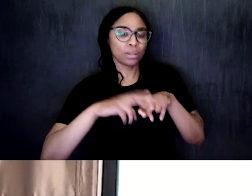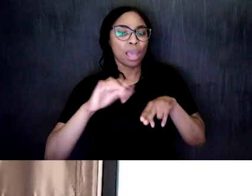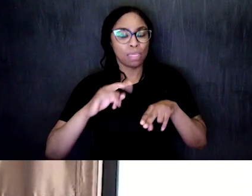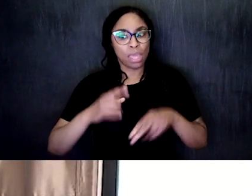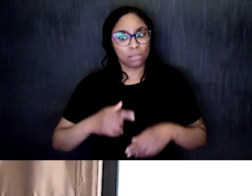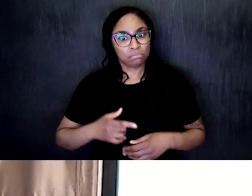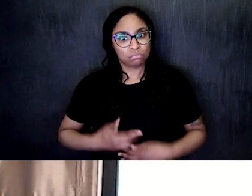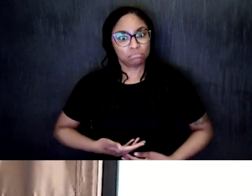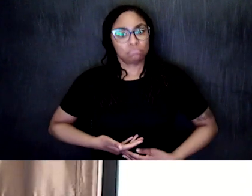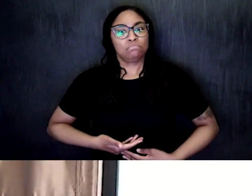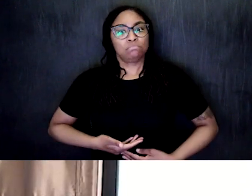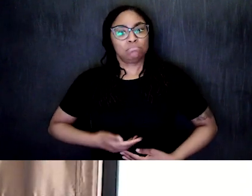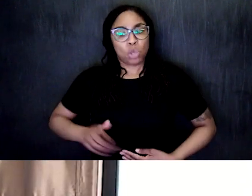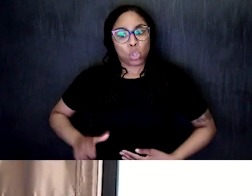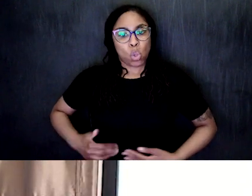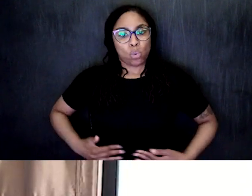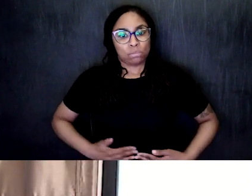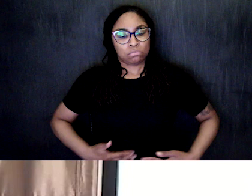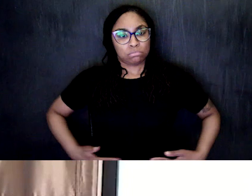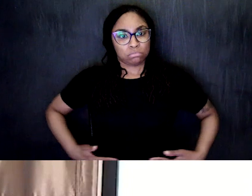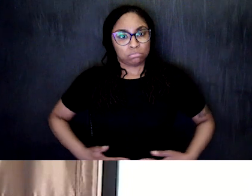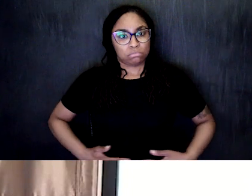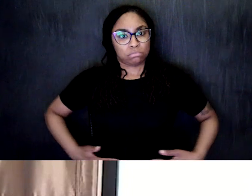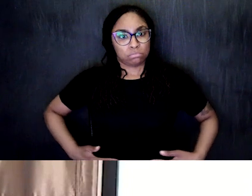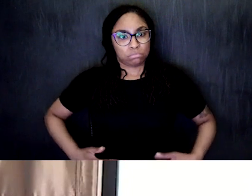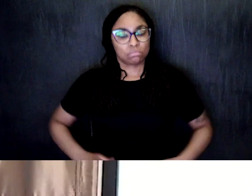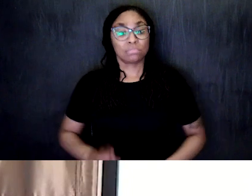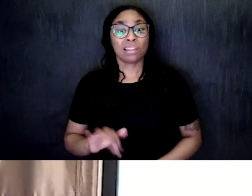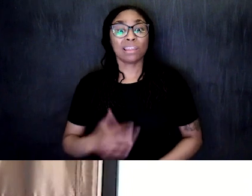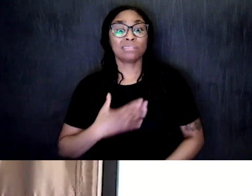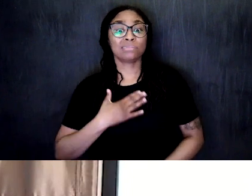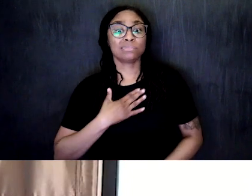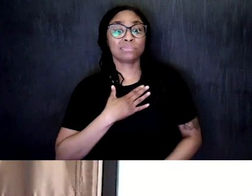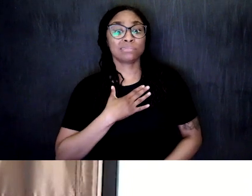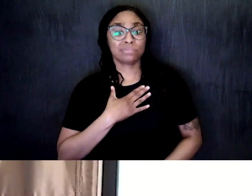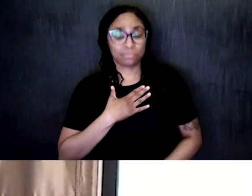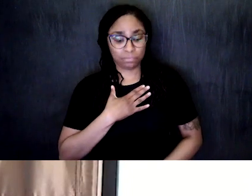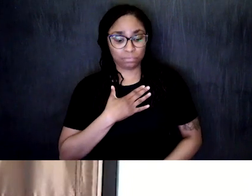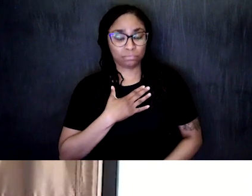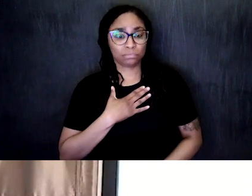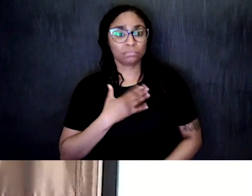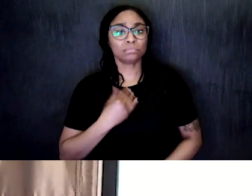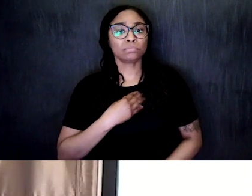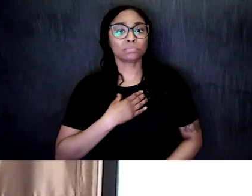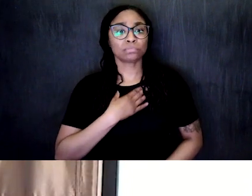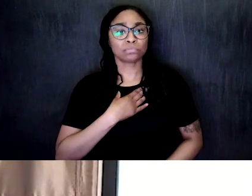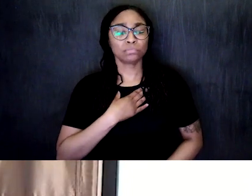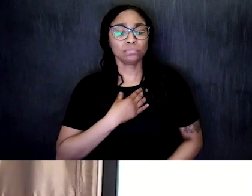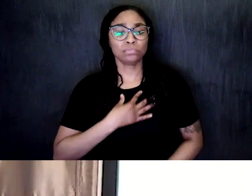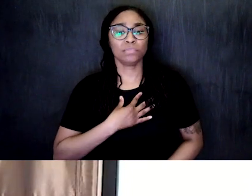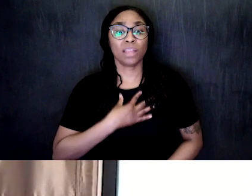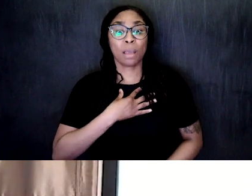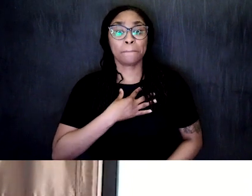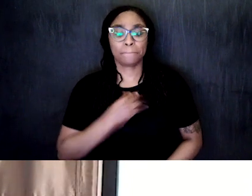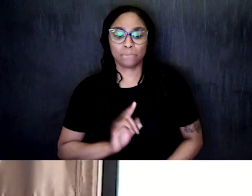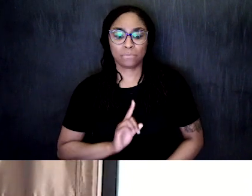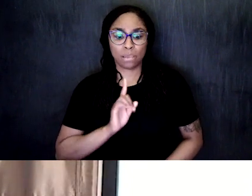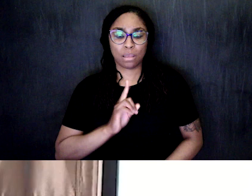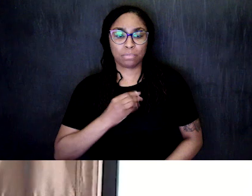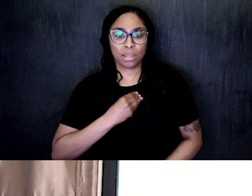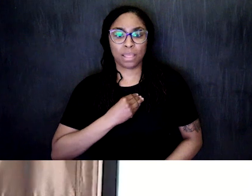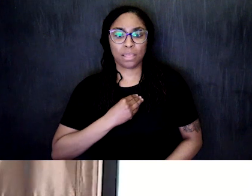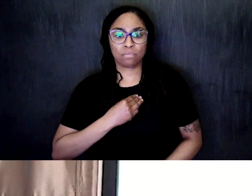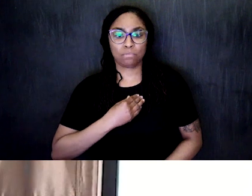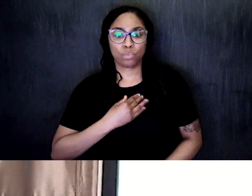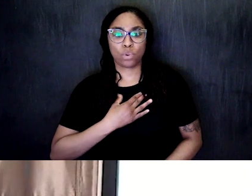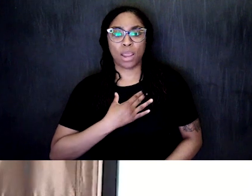lower abdominals. And like we did on the other side, you can take your hand underneath your collarbone and begin to lift up